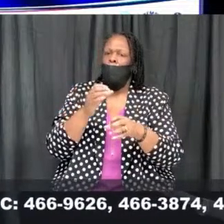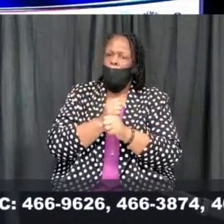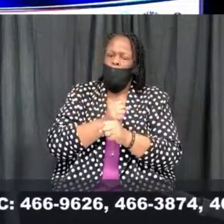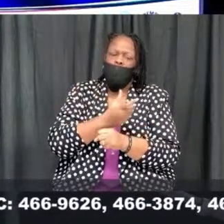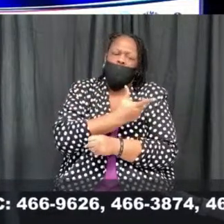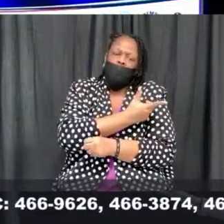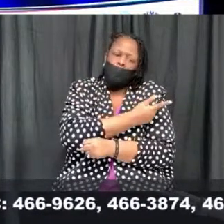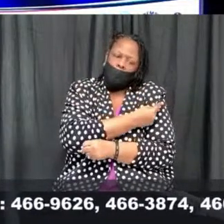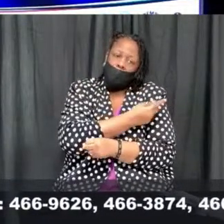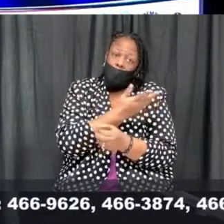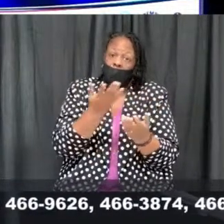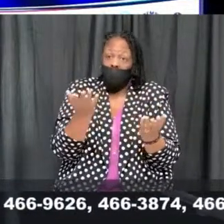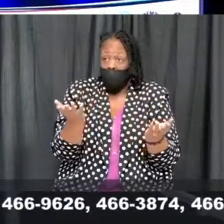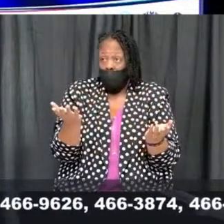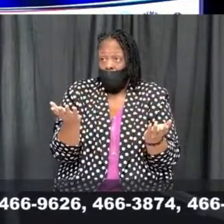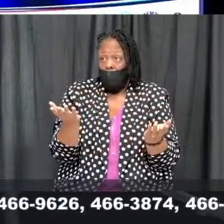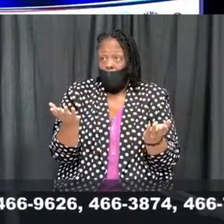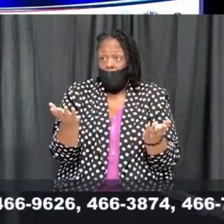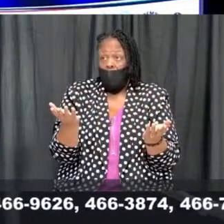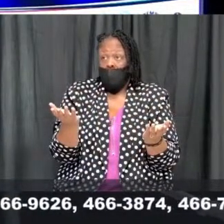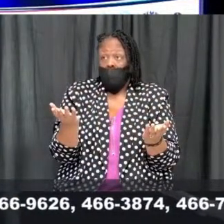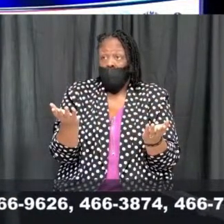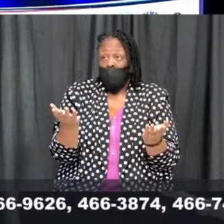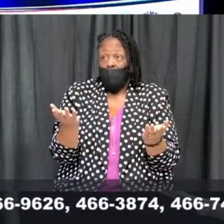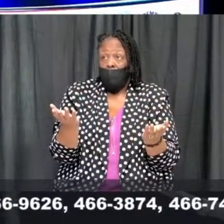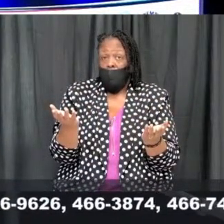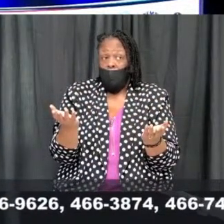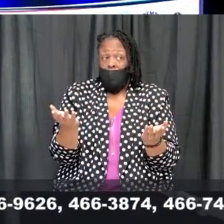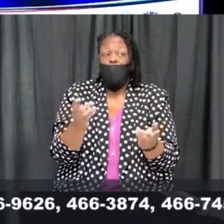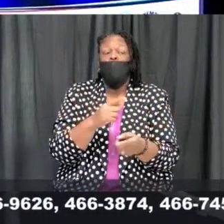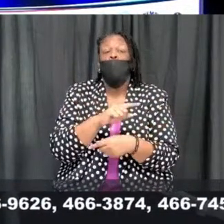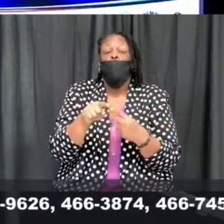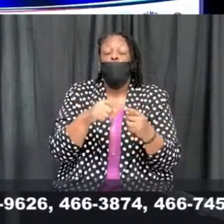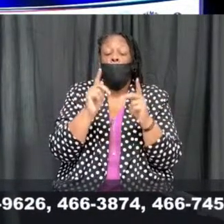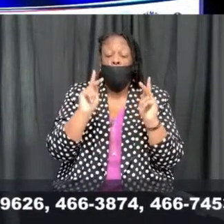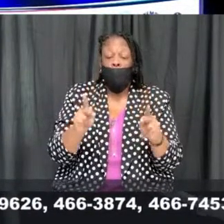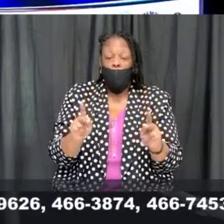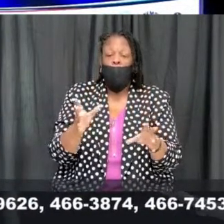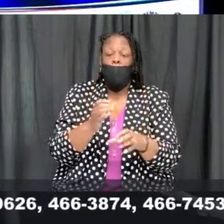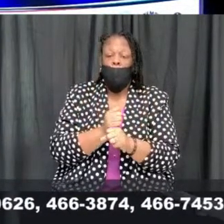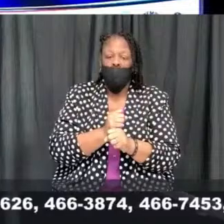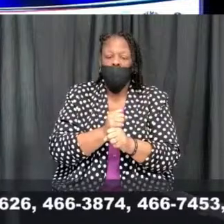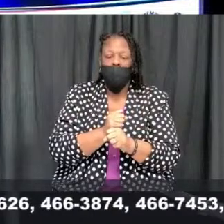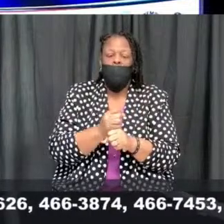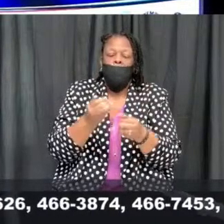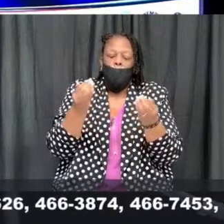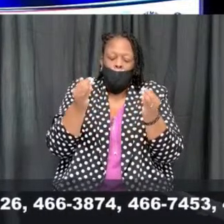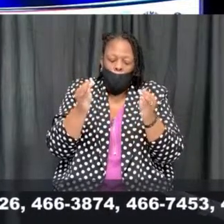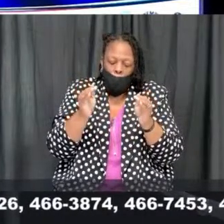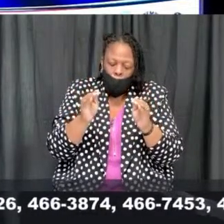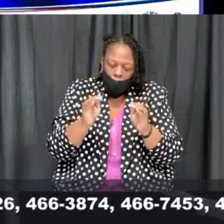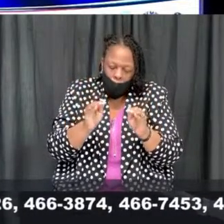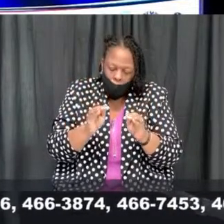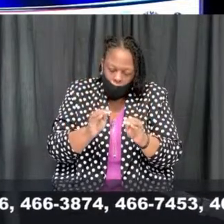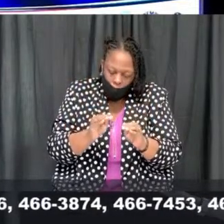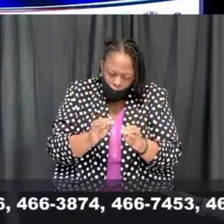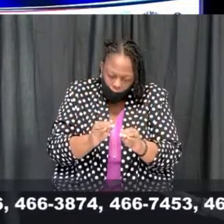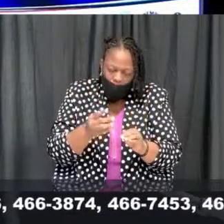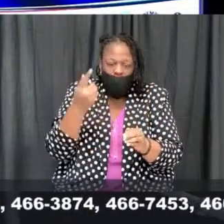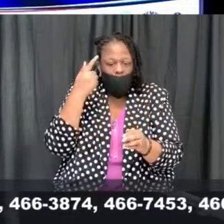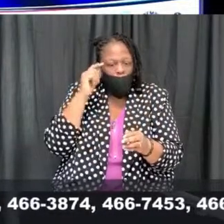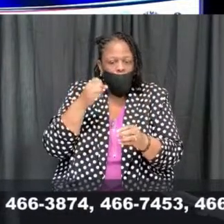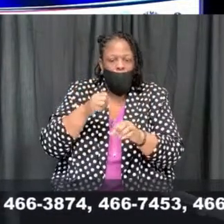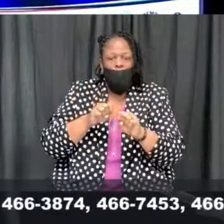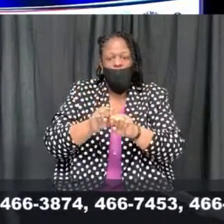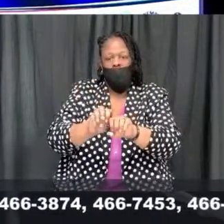vaccinated, when people are vaccinated, what happens is that they reduce infection rates and